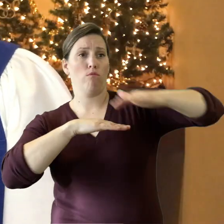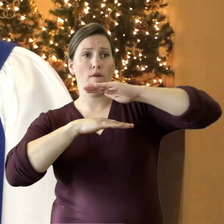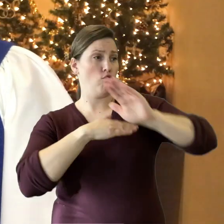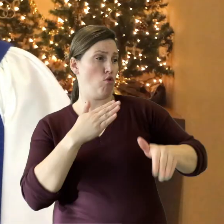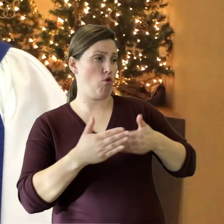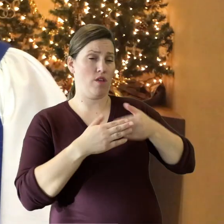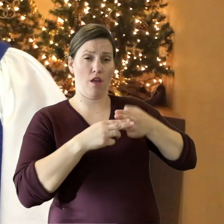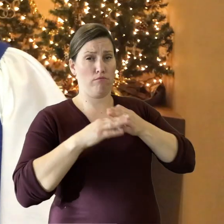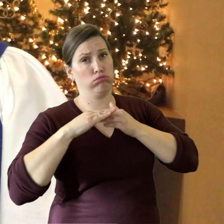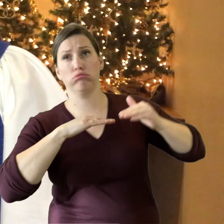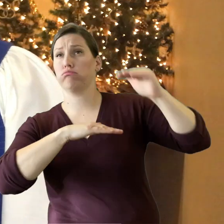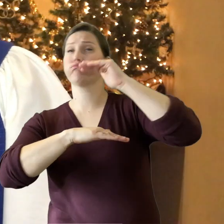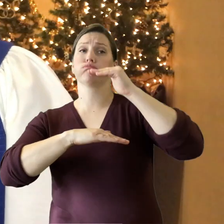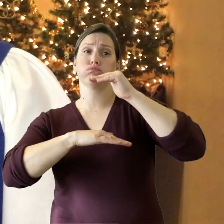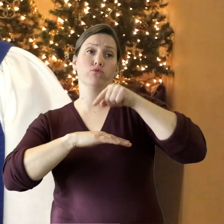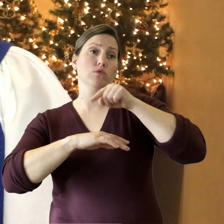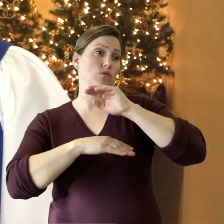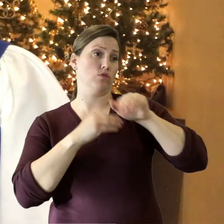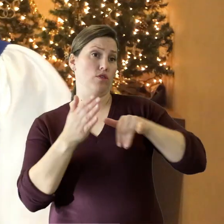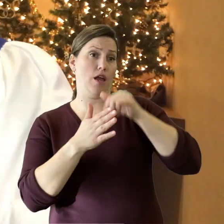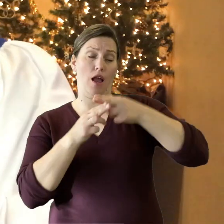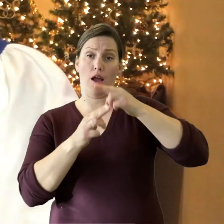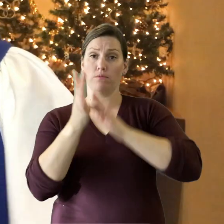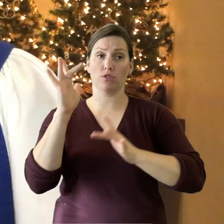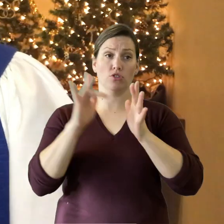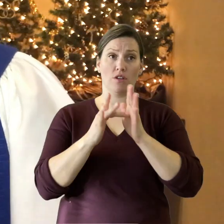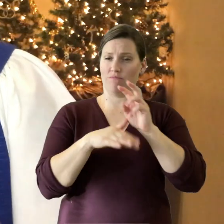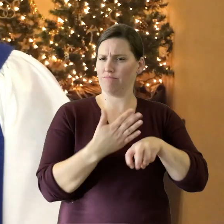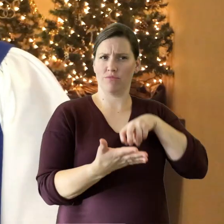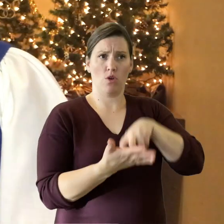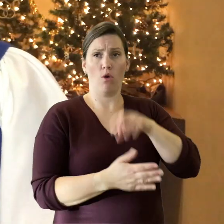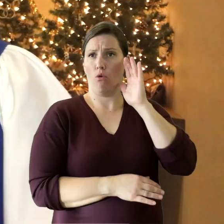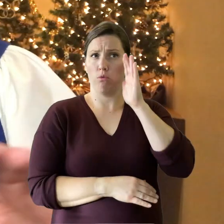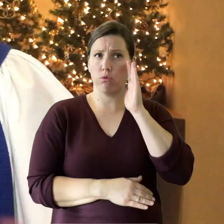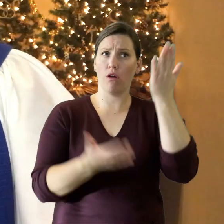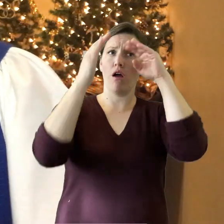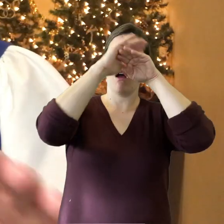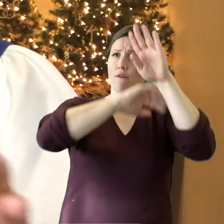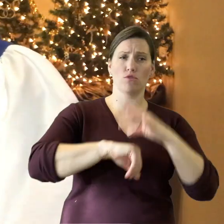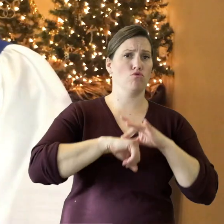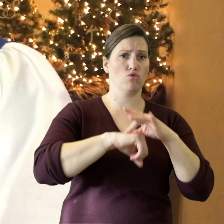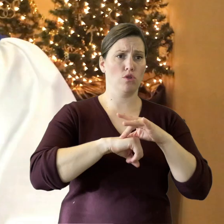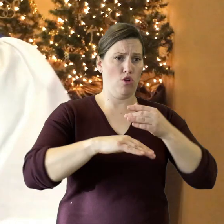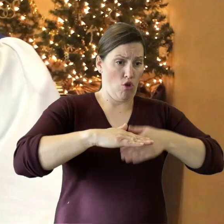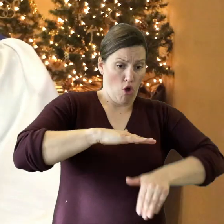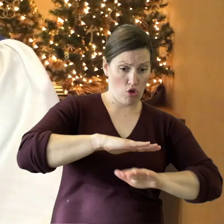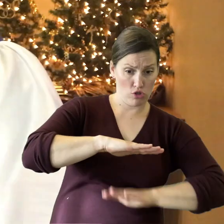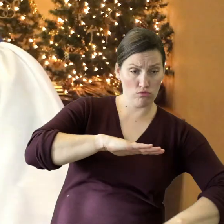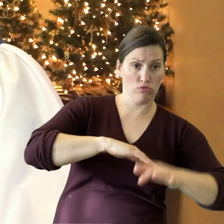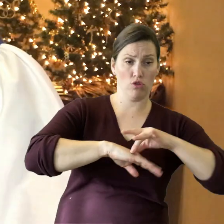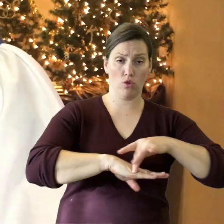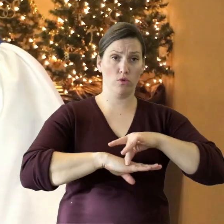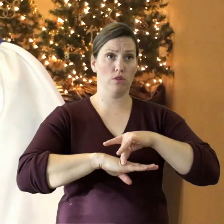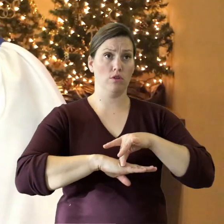above every name, that at the name of Jesus every knee should bow in heaven and on earth and under the